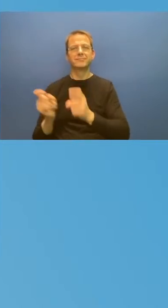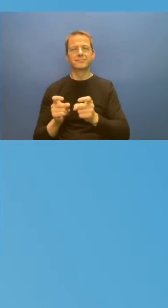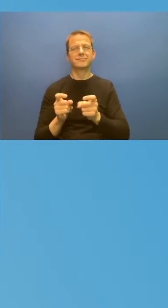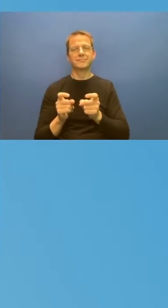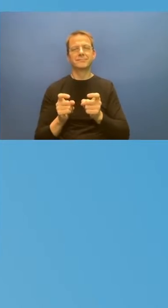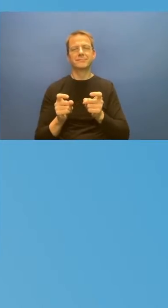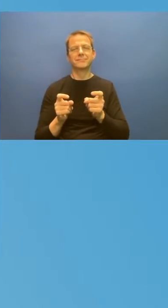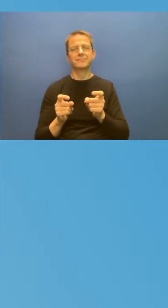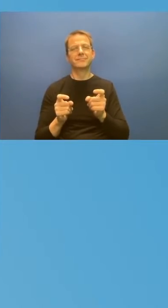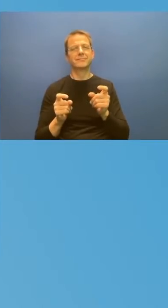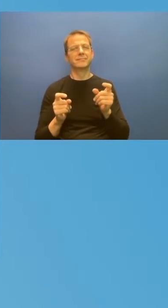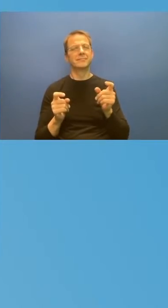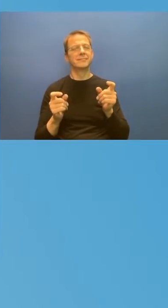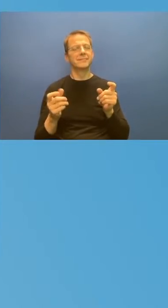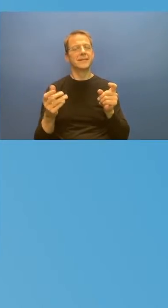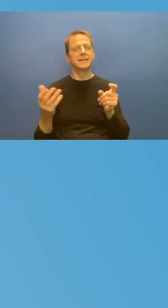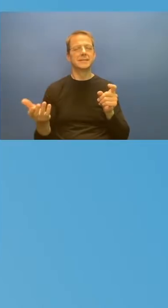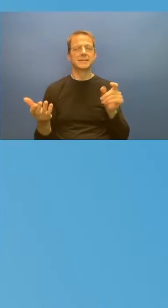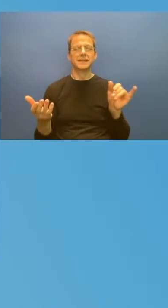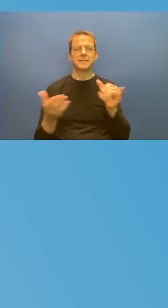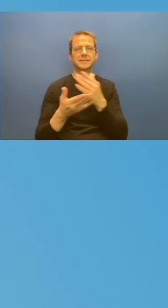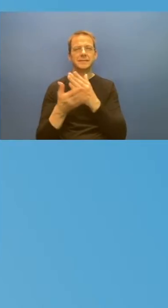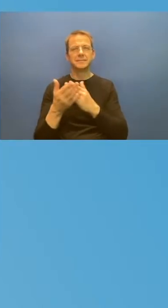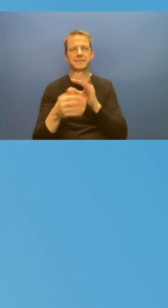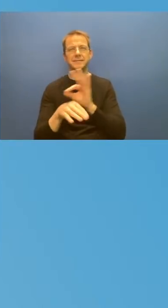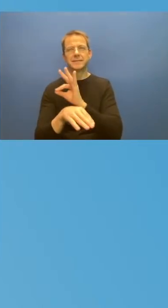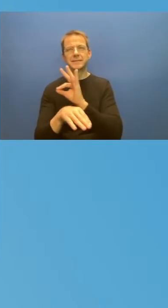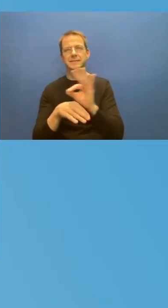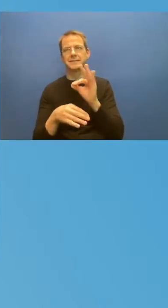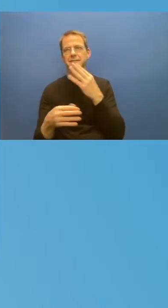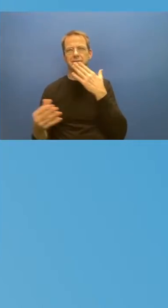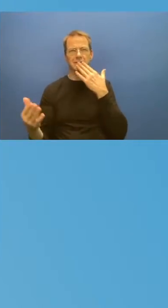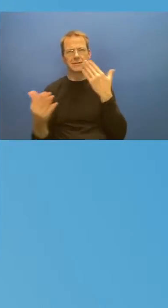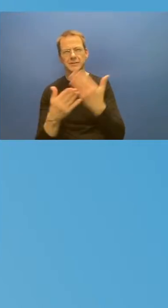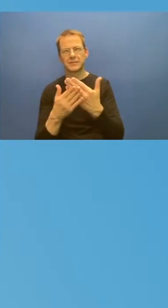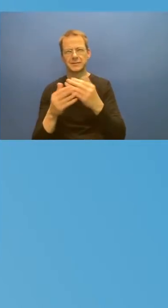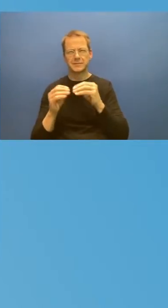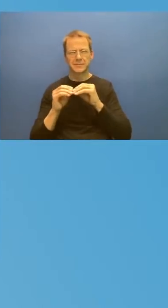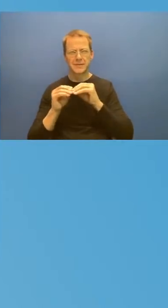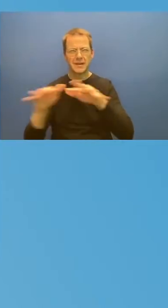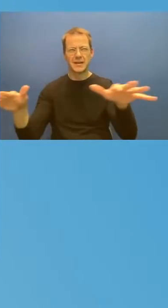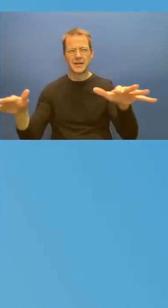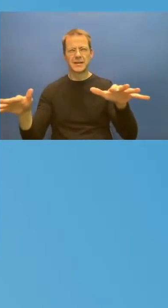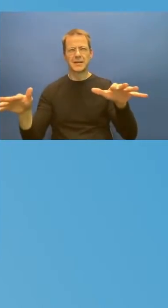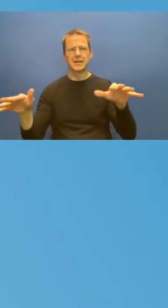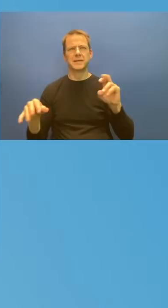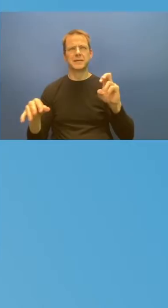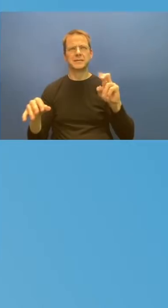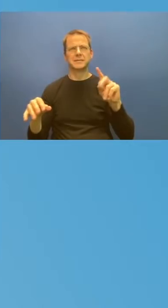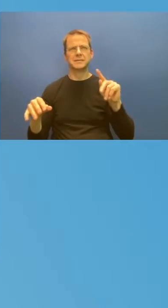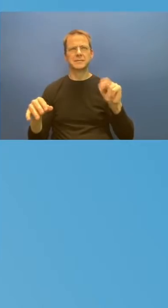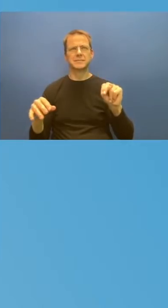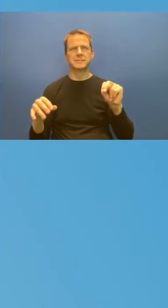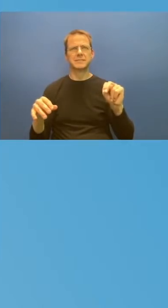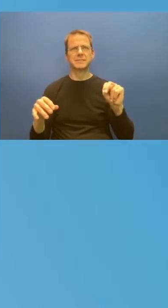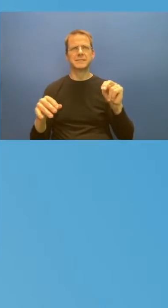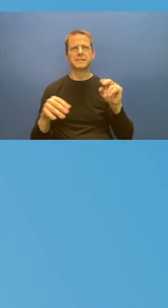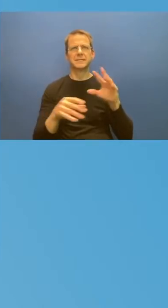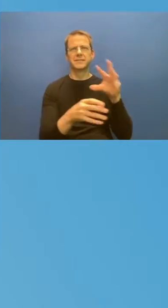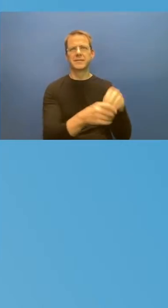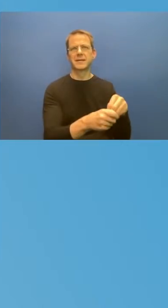looking at right now, certainly with Omicron, is this question about all the mutations we're finding in spike. So, we're looking at